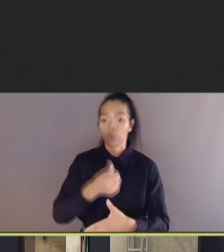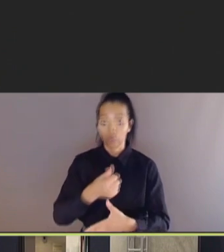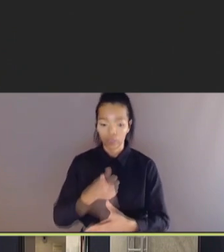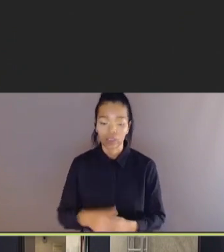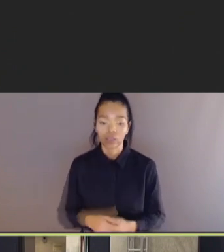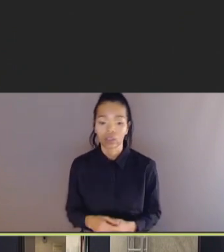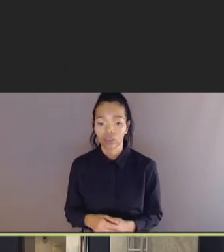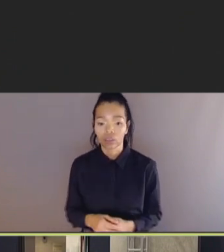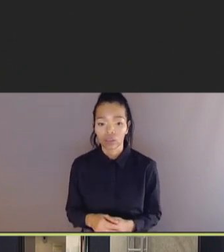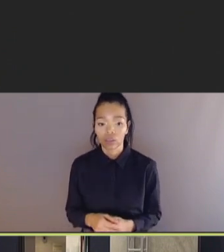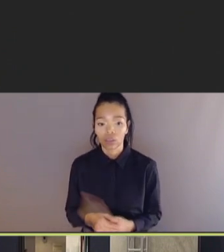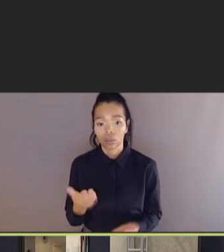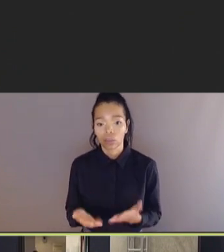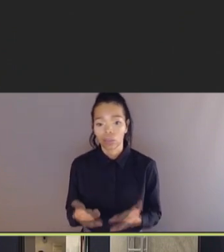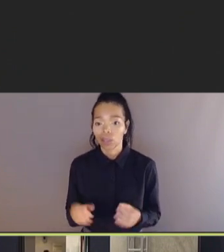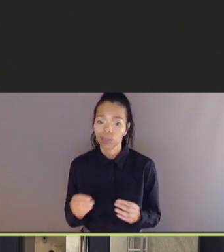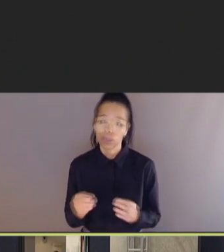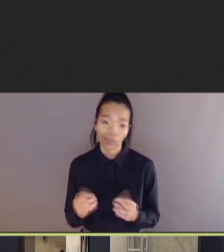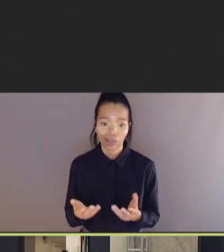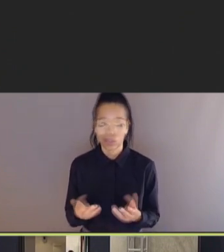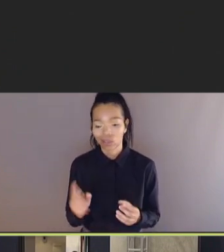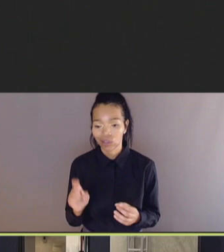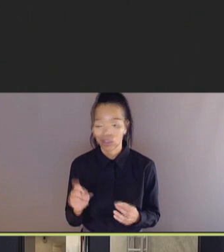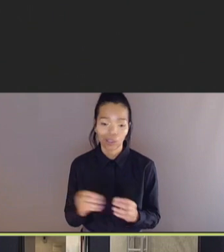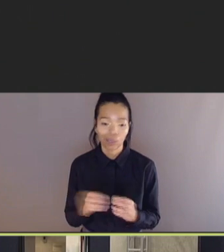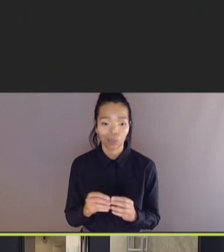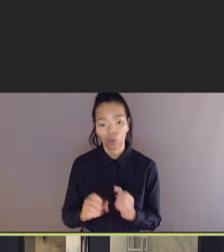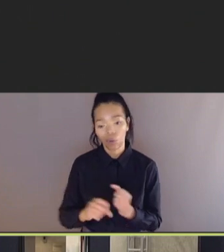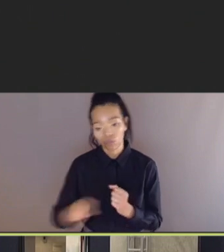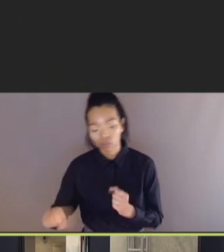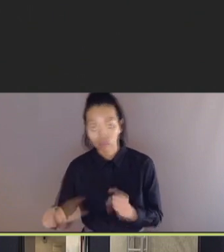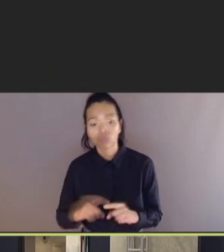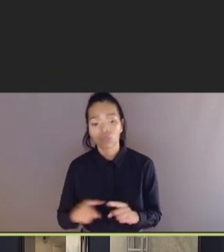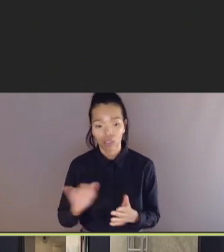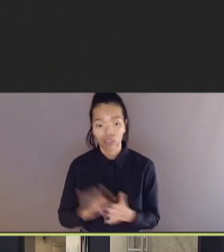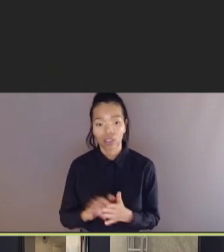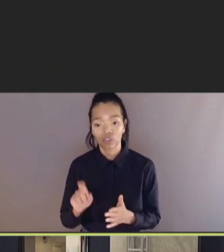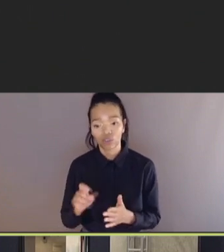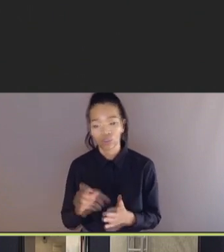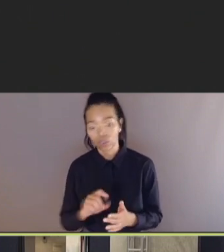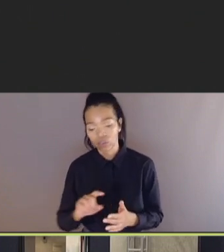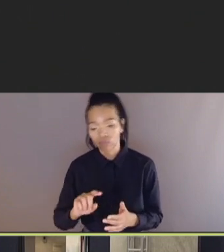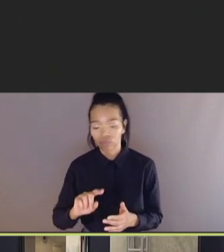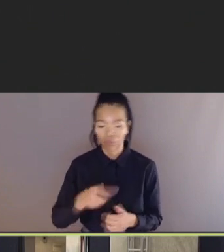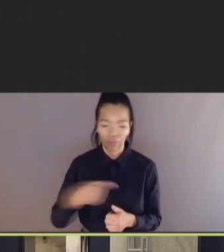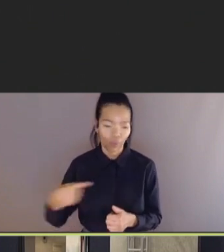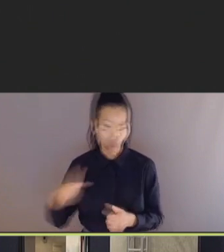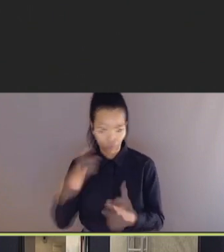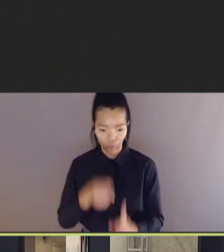Maybe it needs to be longer than that, but something like that as the first goal.